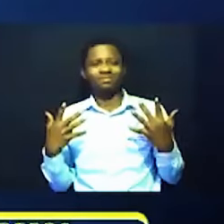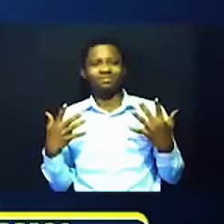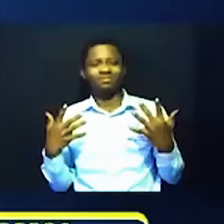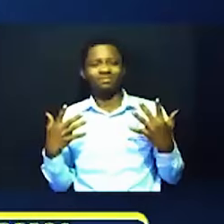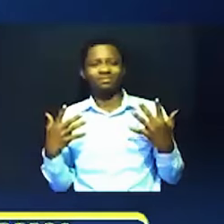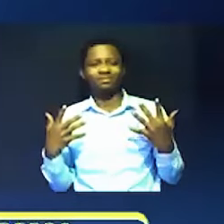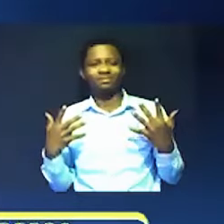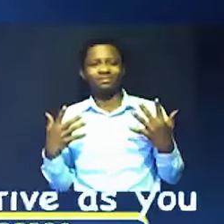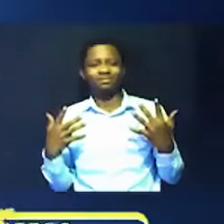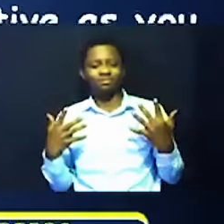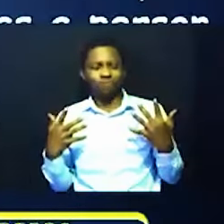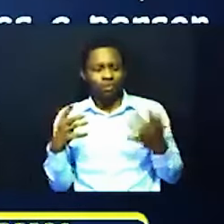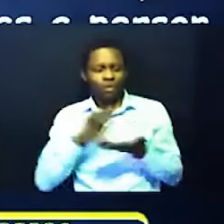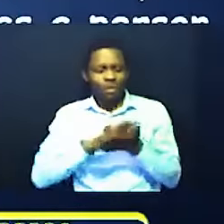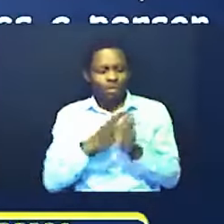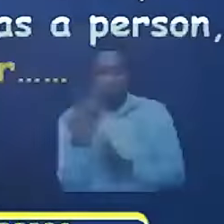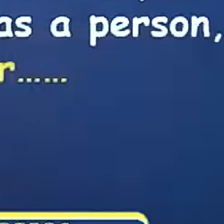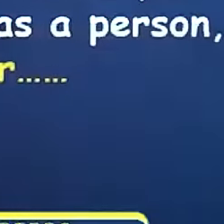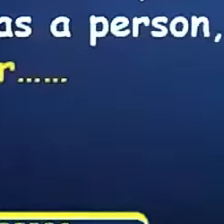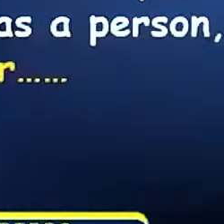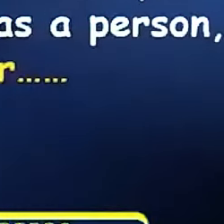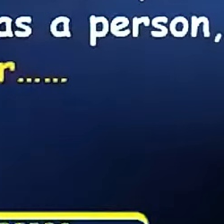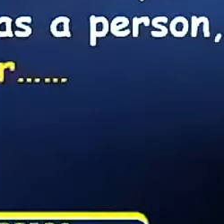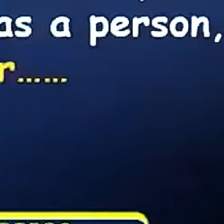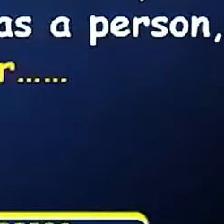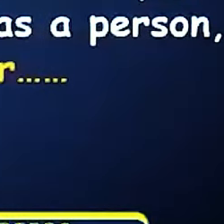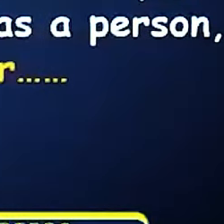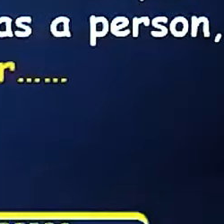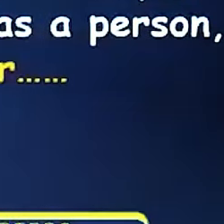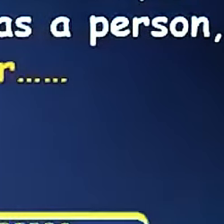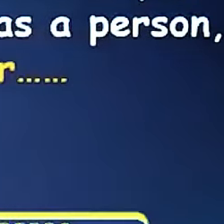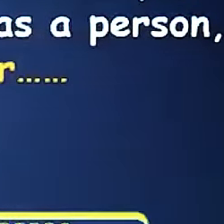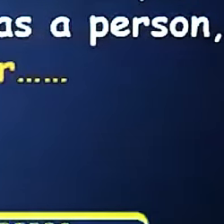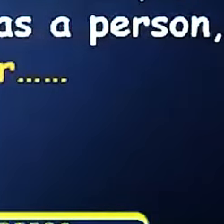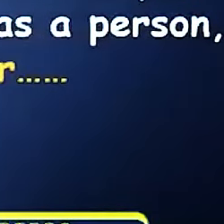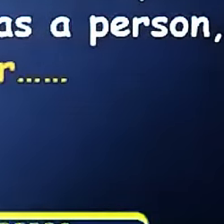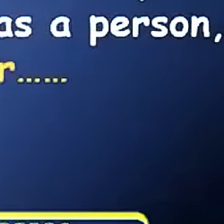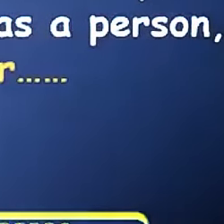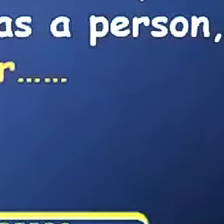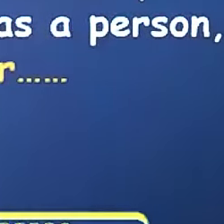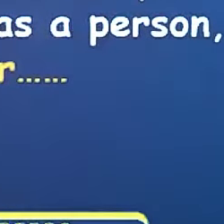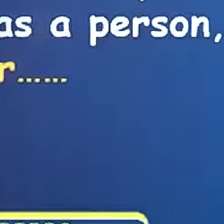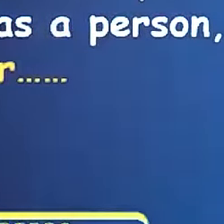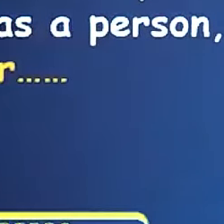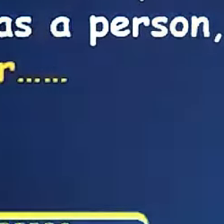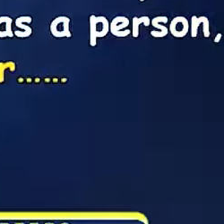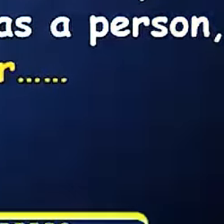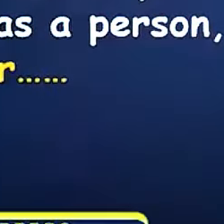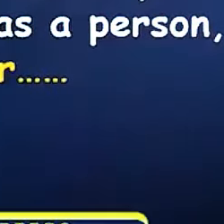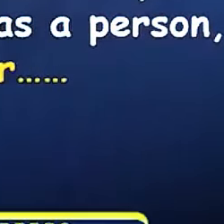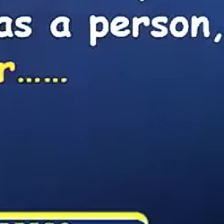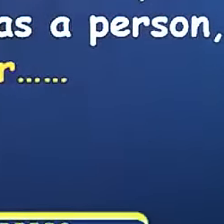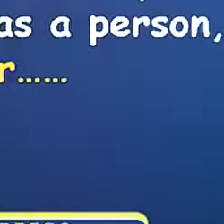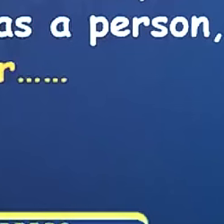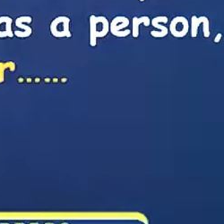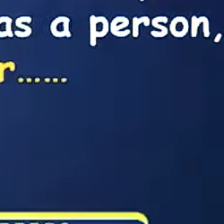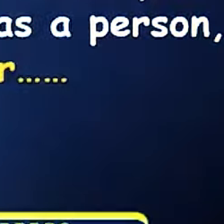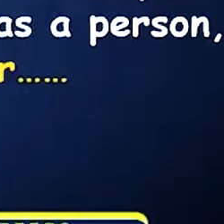smiles be attractive as you you possibly can